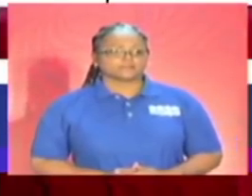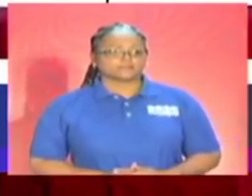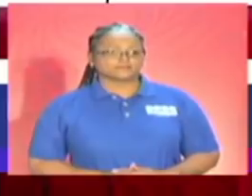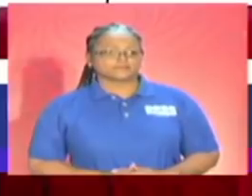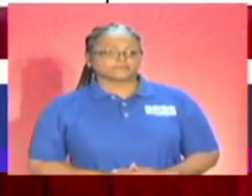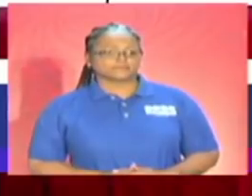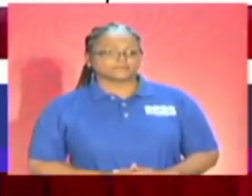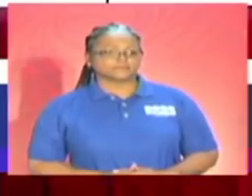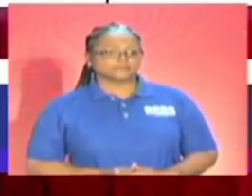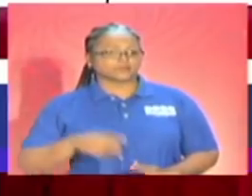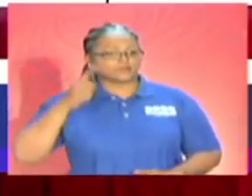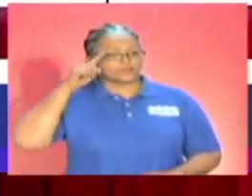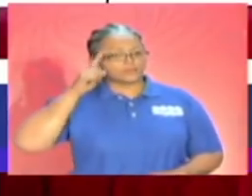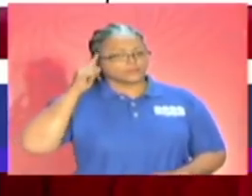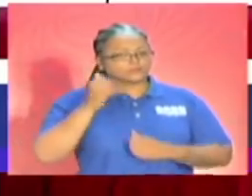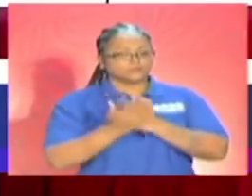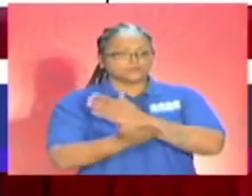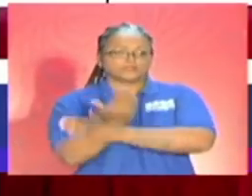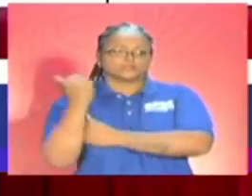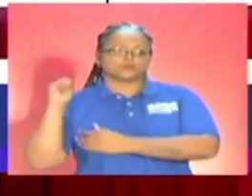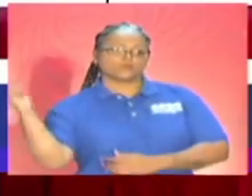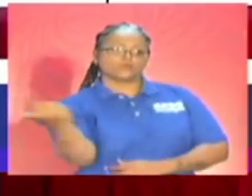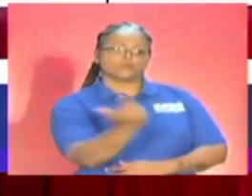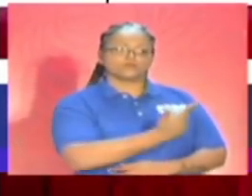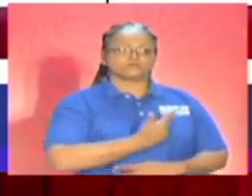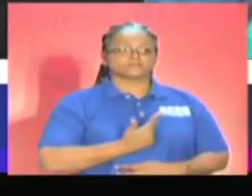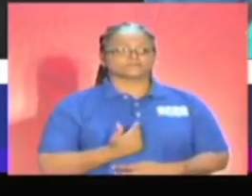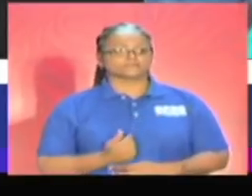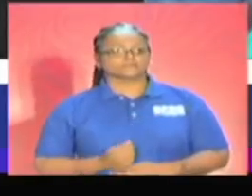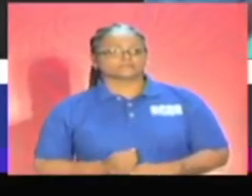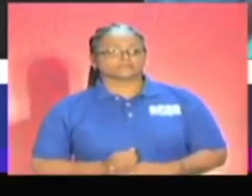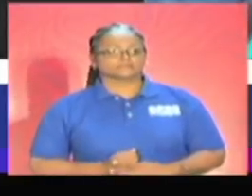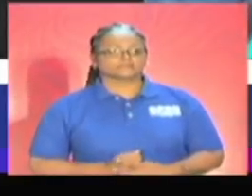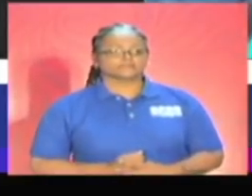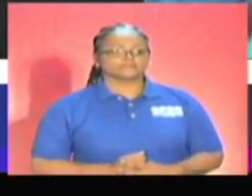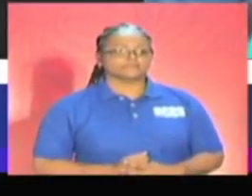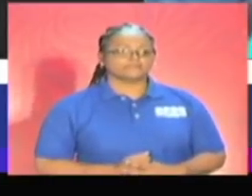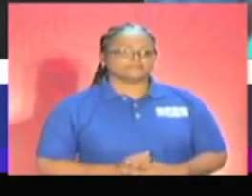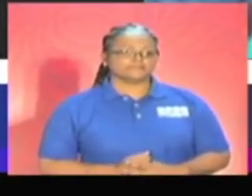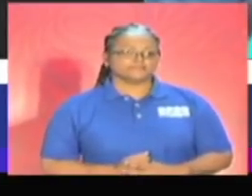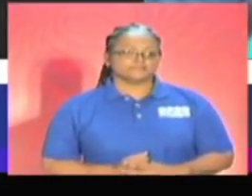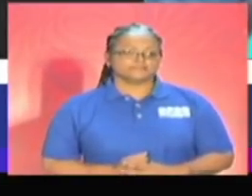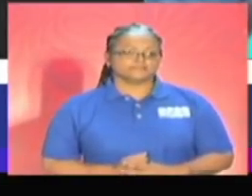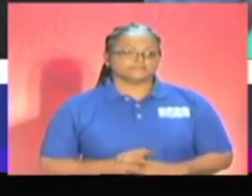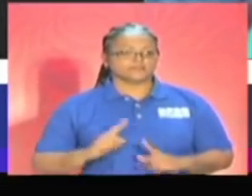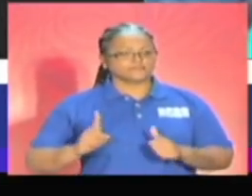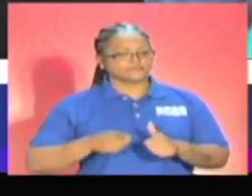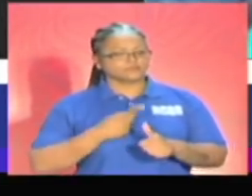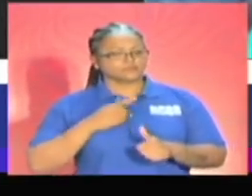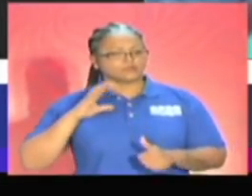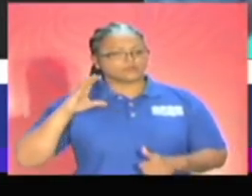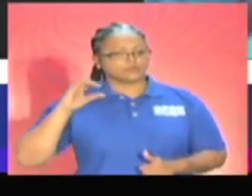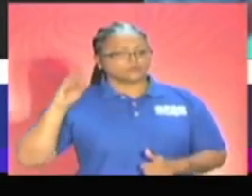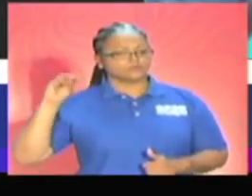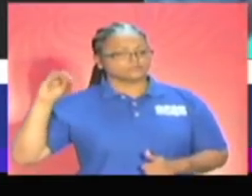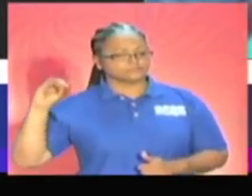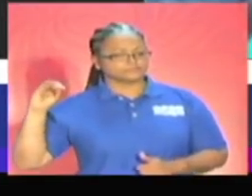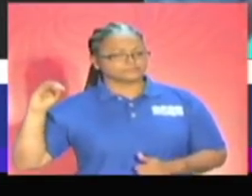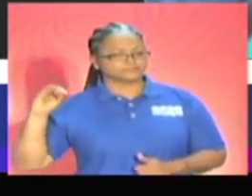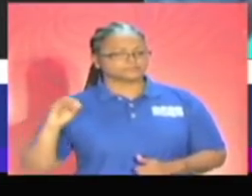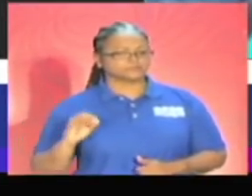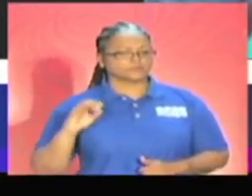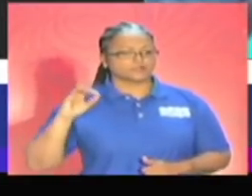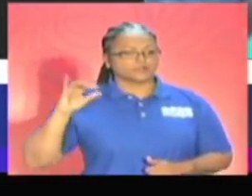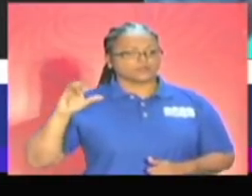Hi, morning everyone. My two questions, my first one, I will pose it to the CMO. The IL-6 receptor